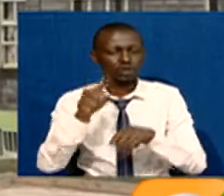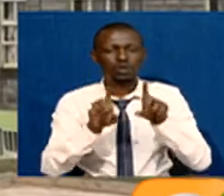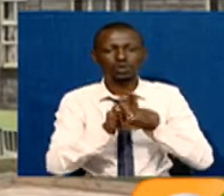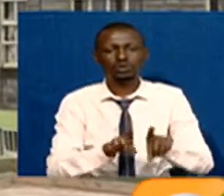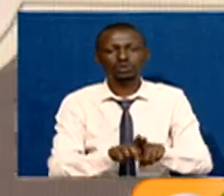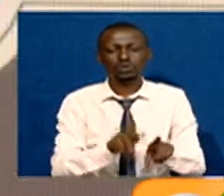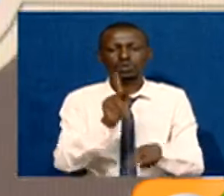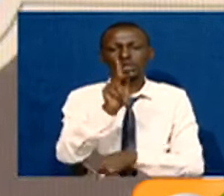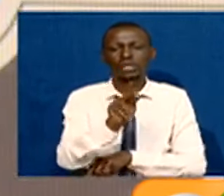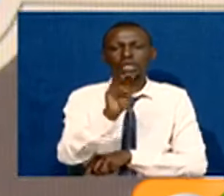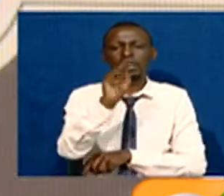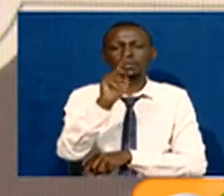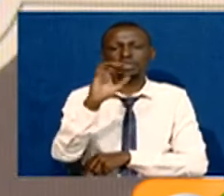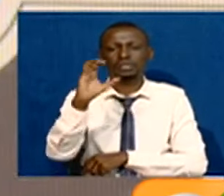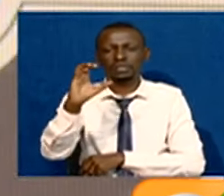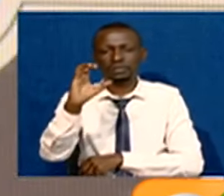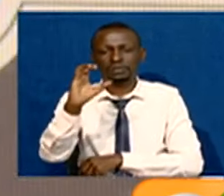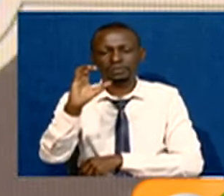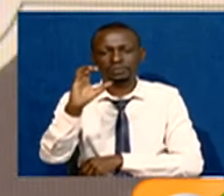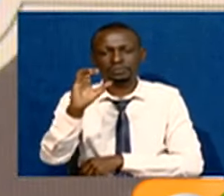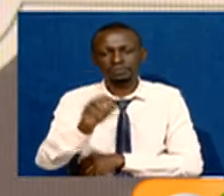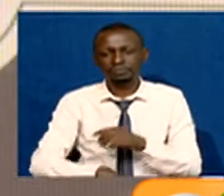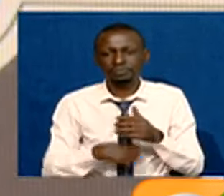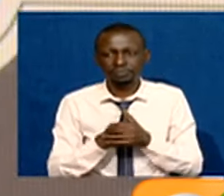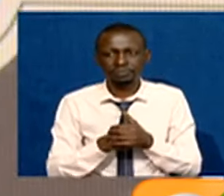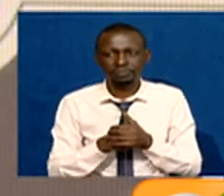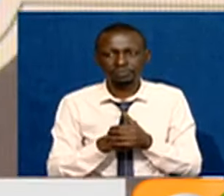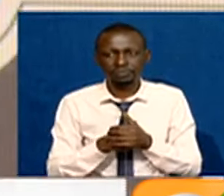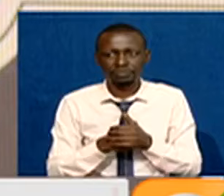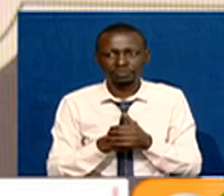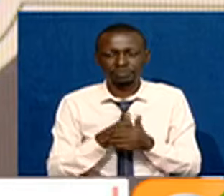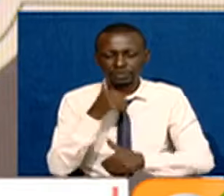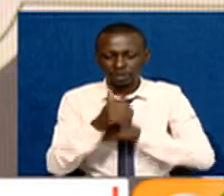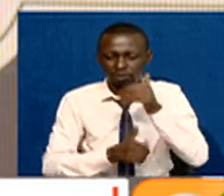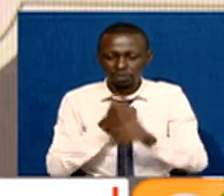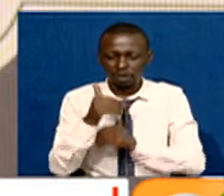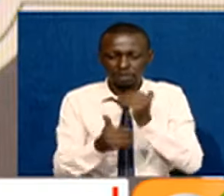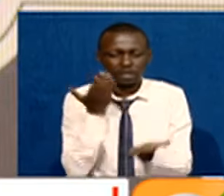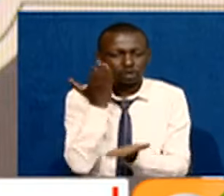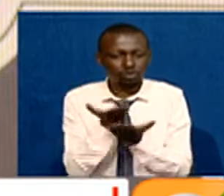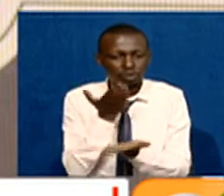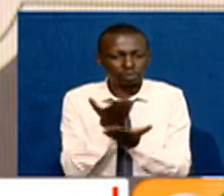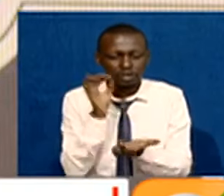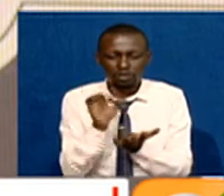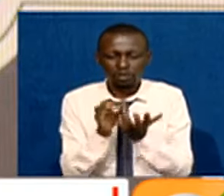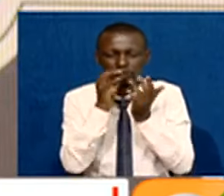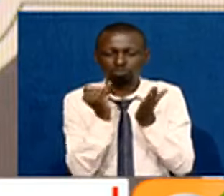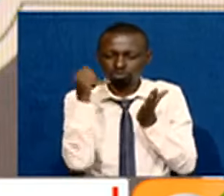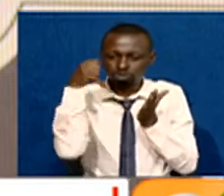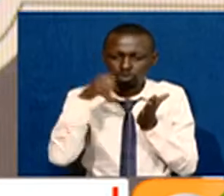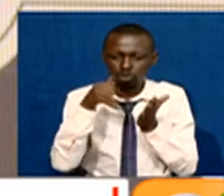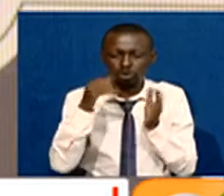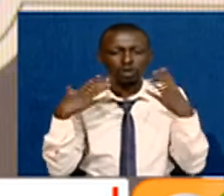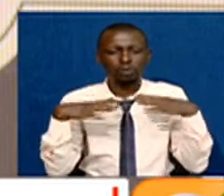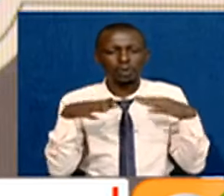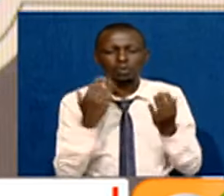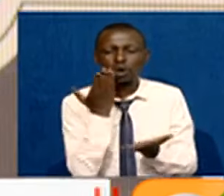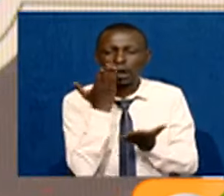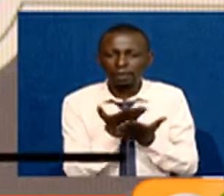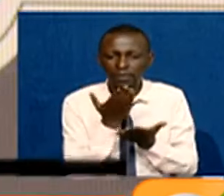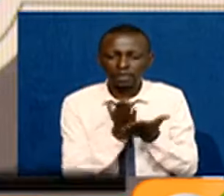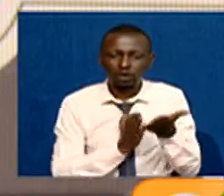KMTC. The COOPS placement process gives special consideration to eligible applicants on account